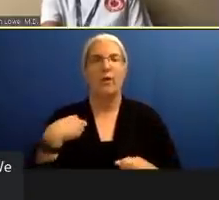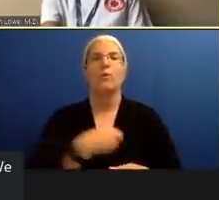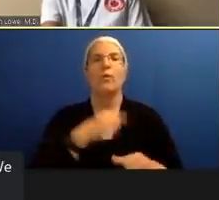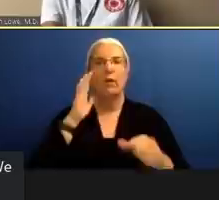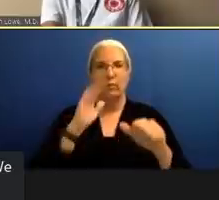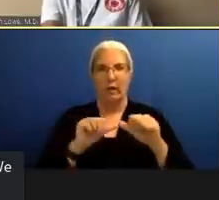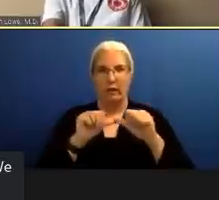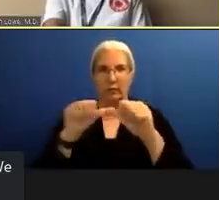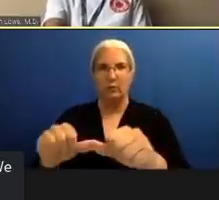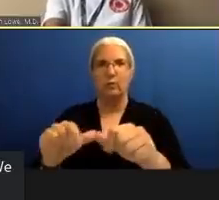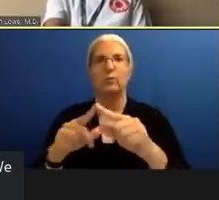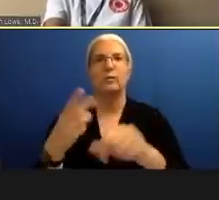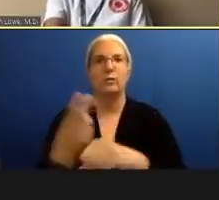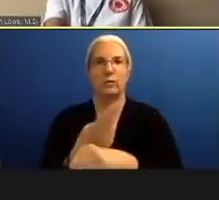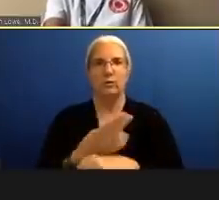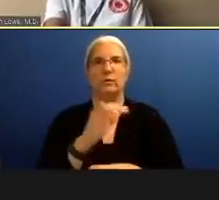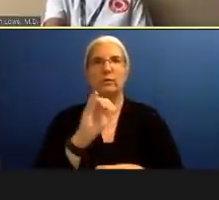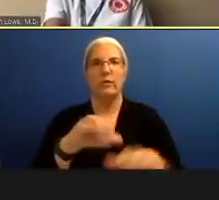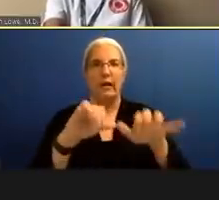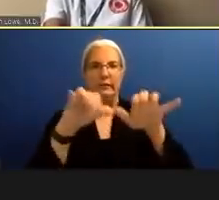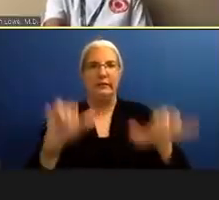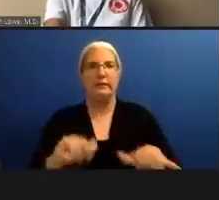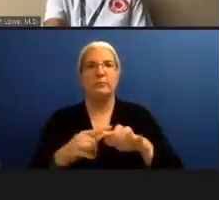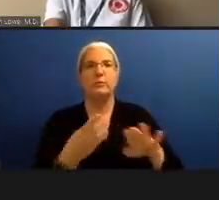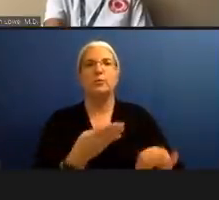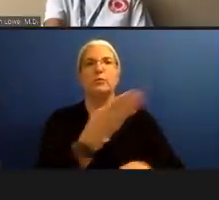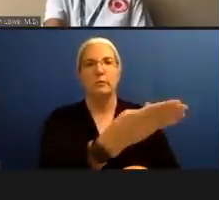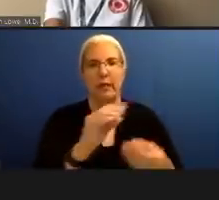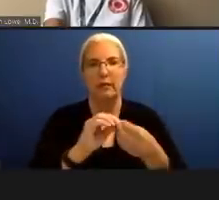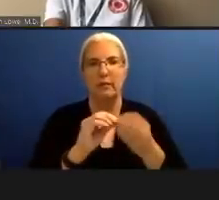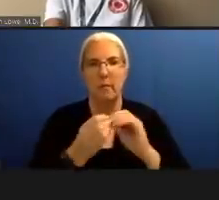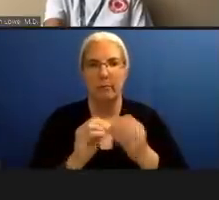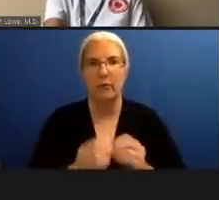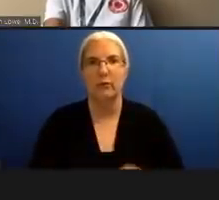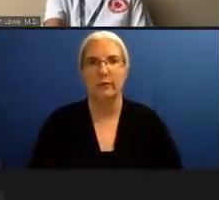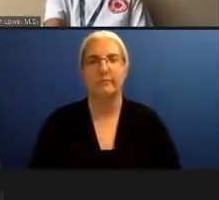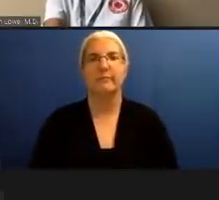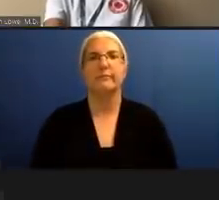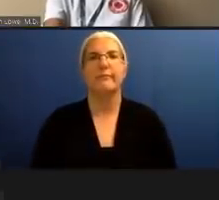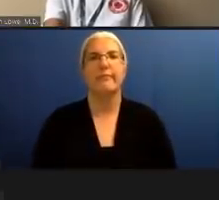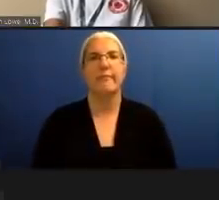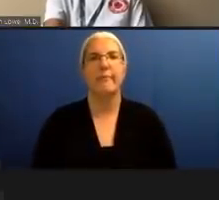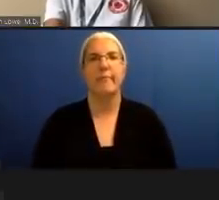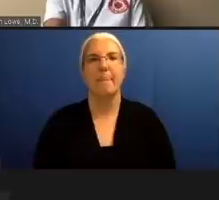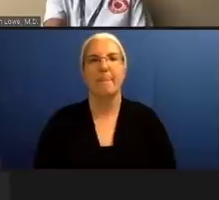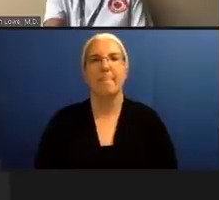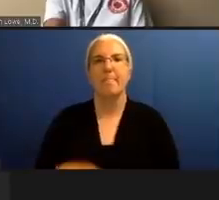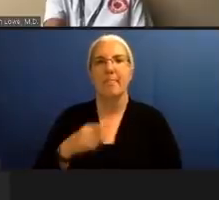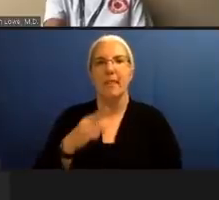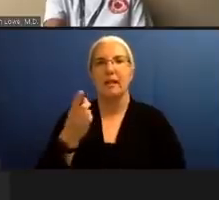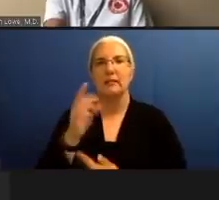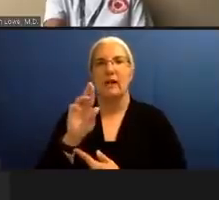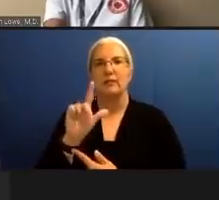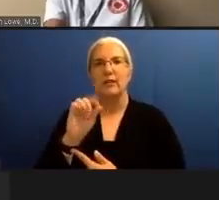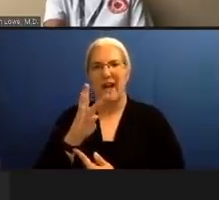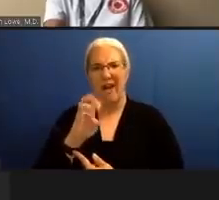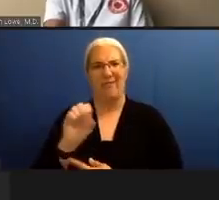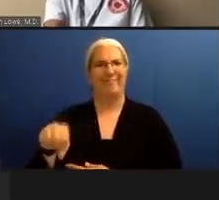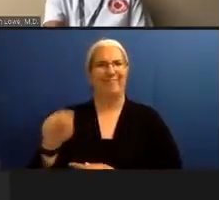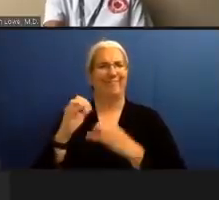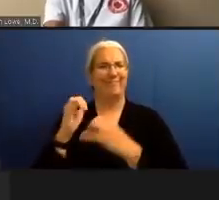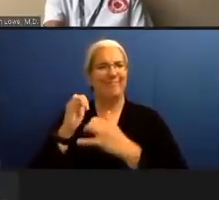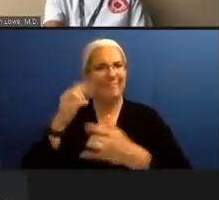I agree. Thank you for saying that. I had hoped that would go without saying, but it's good to